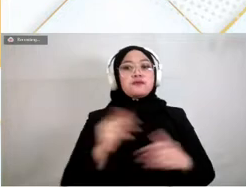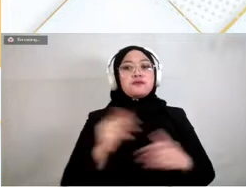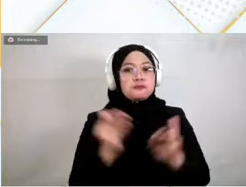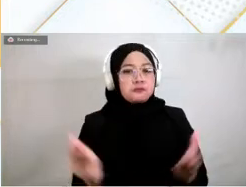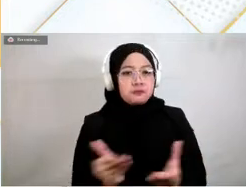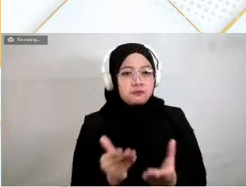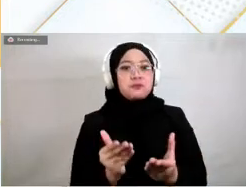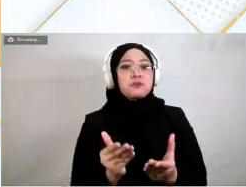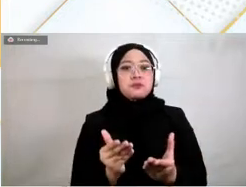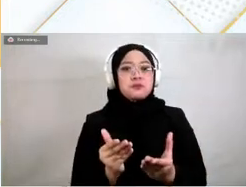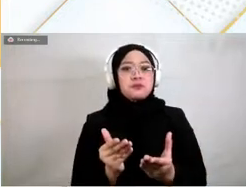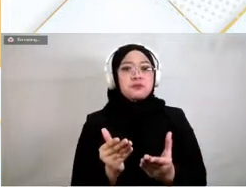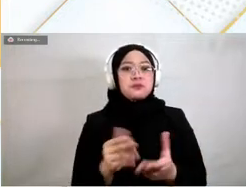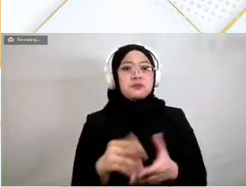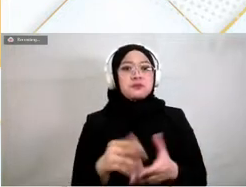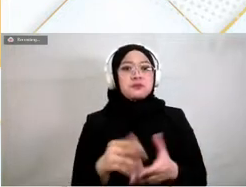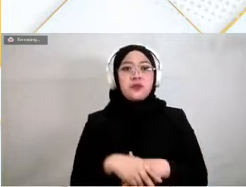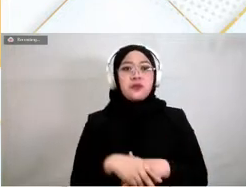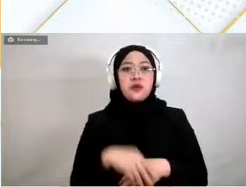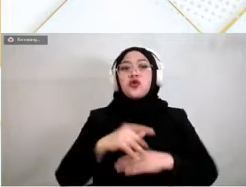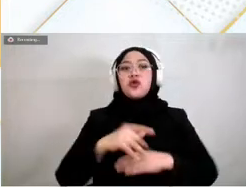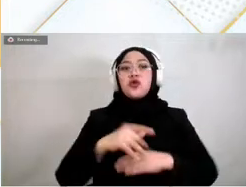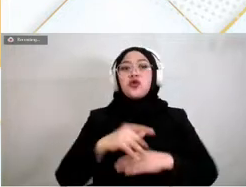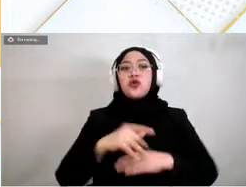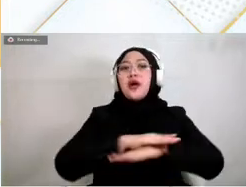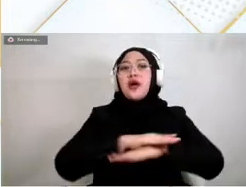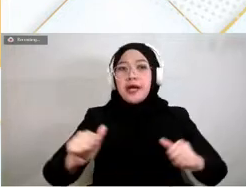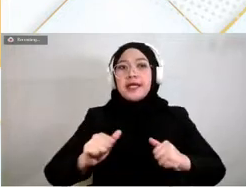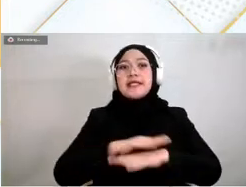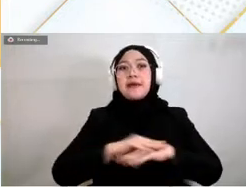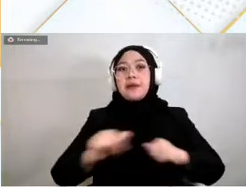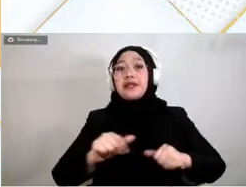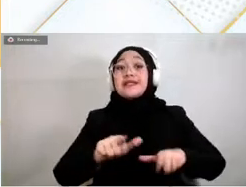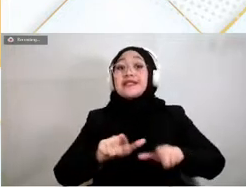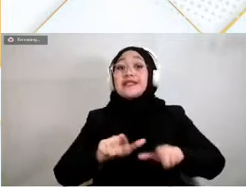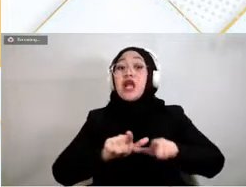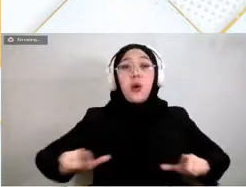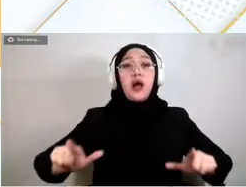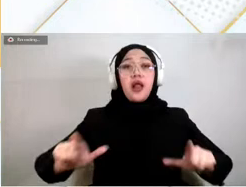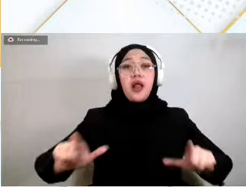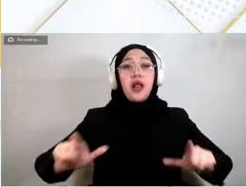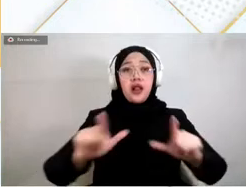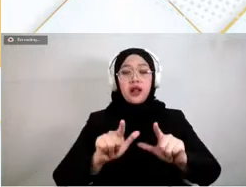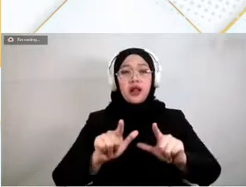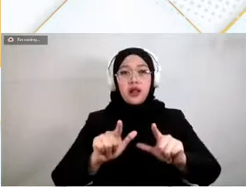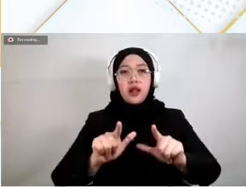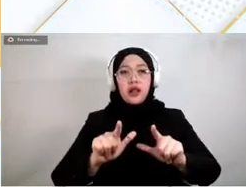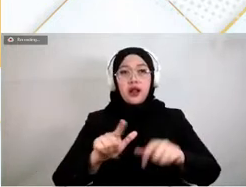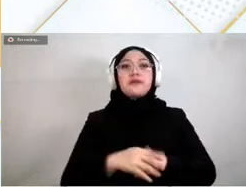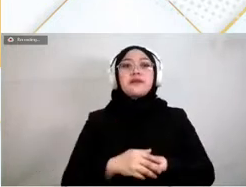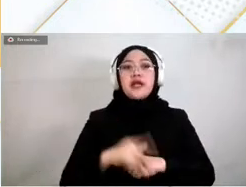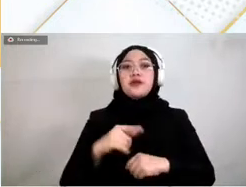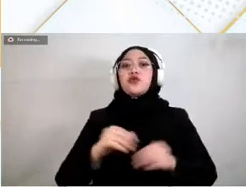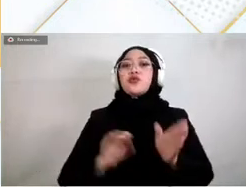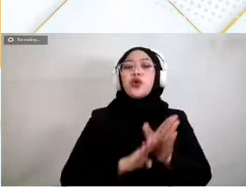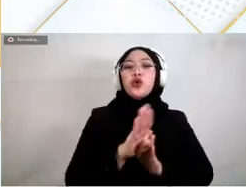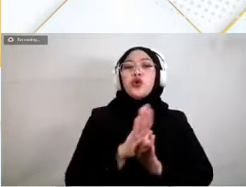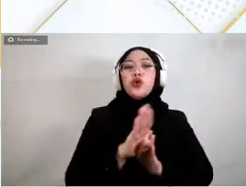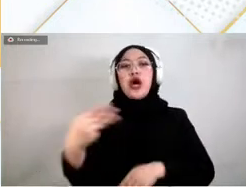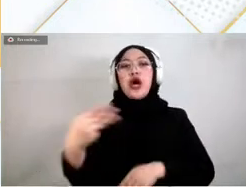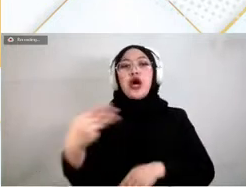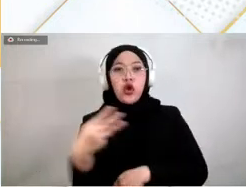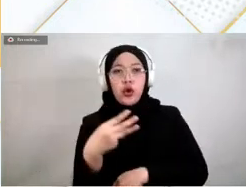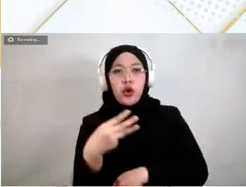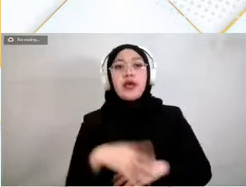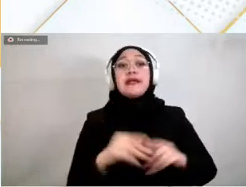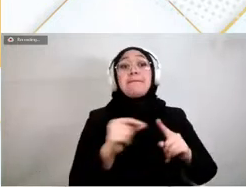ensuring security and stability domestically, which will then thrust economic development in two